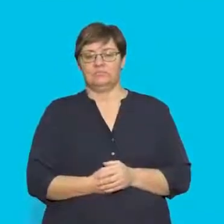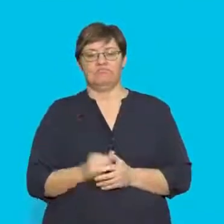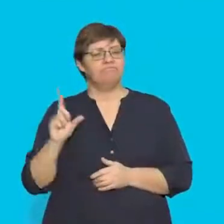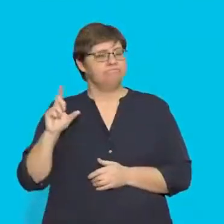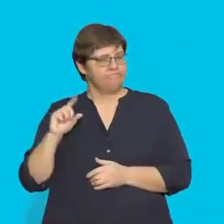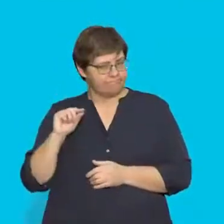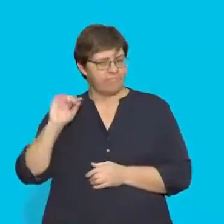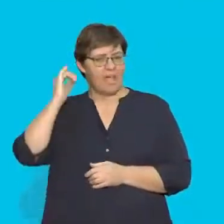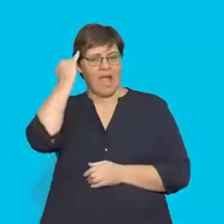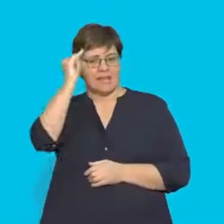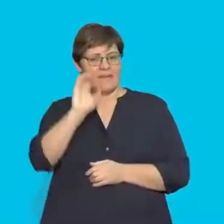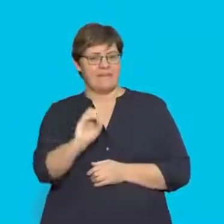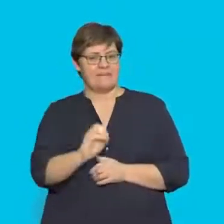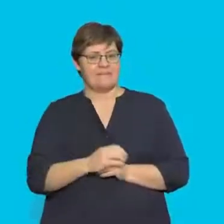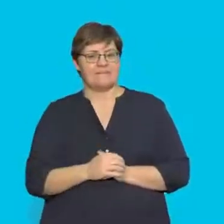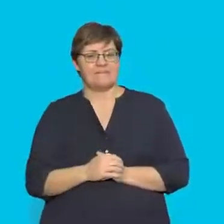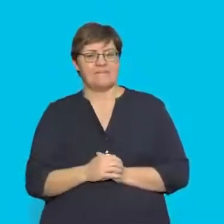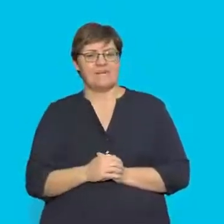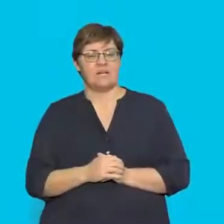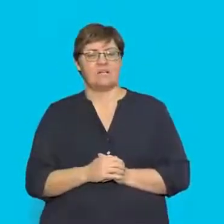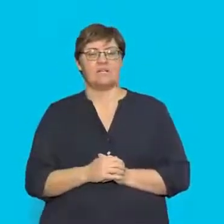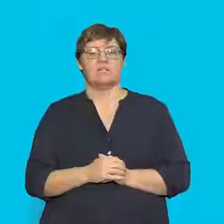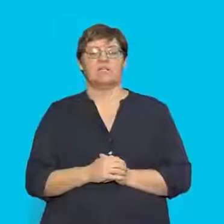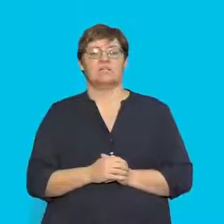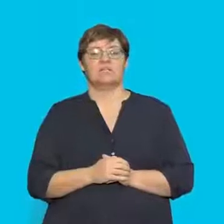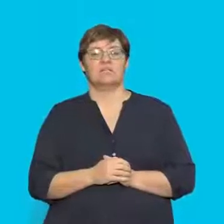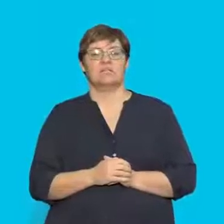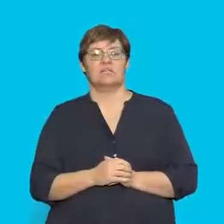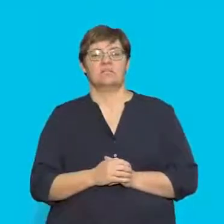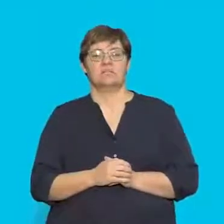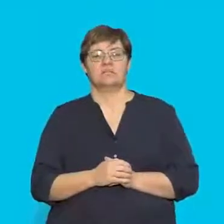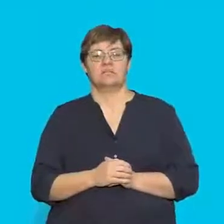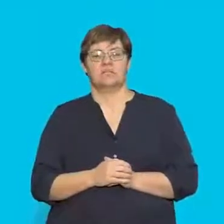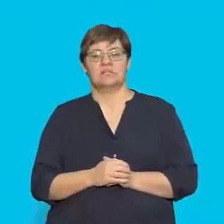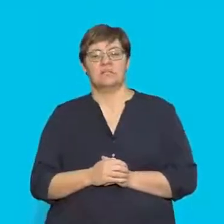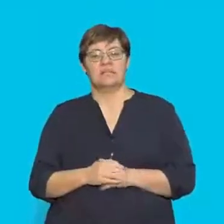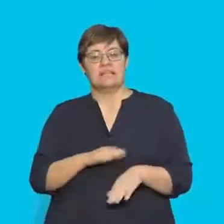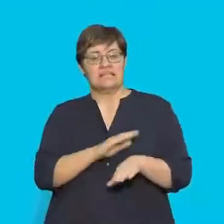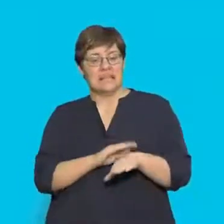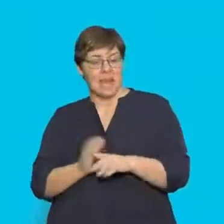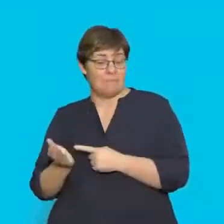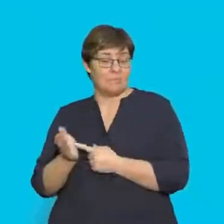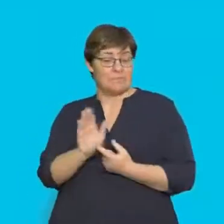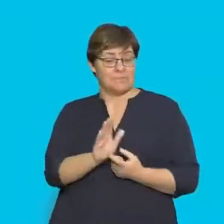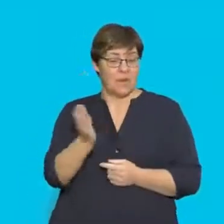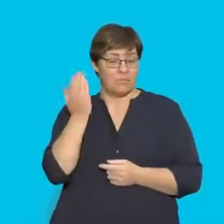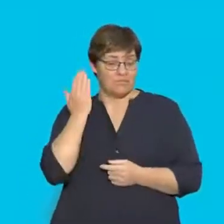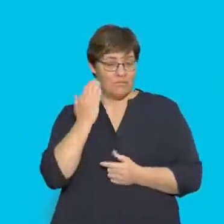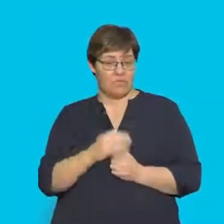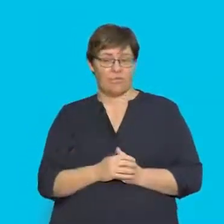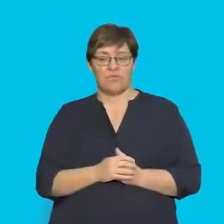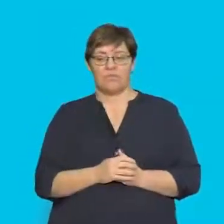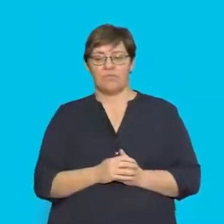interesting idea here, and that is that we've got the time that I've indicated before, but we've